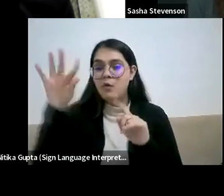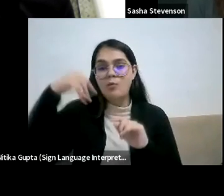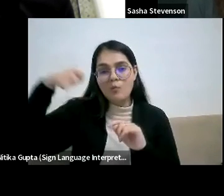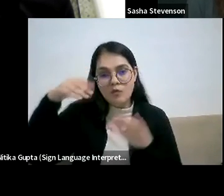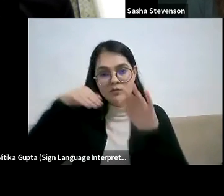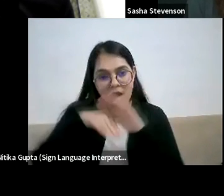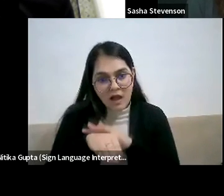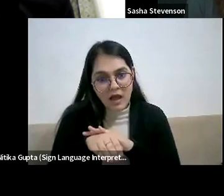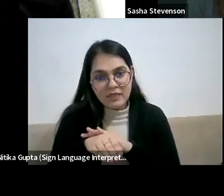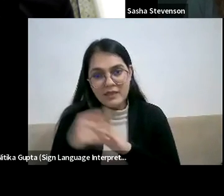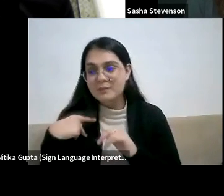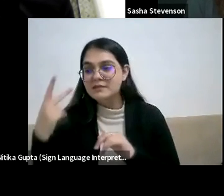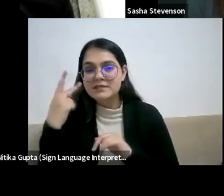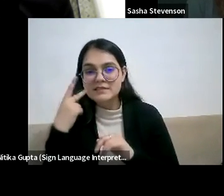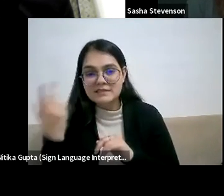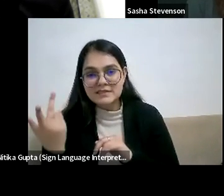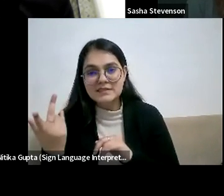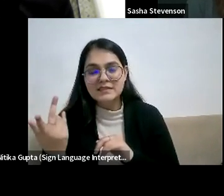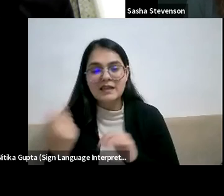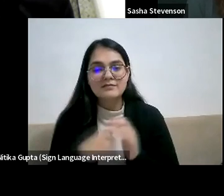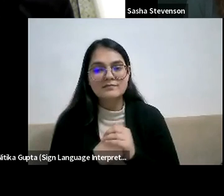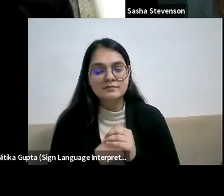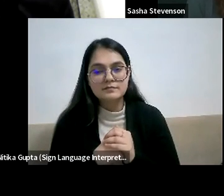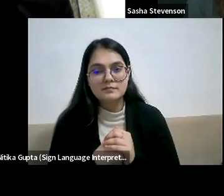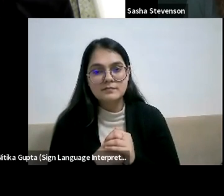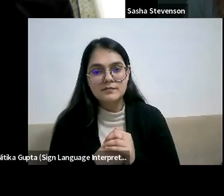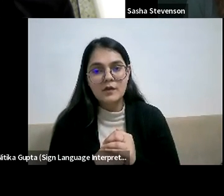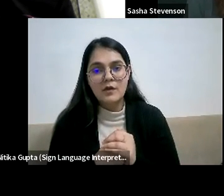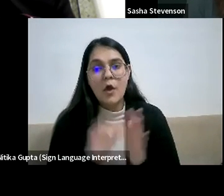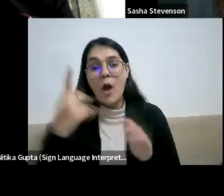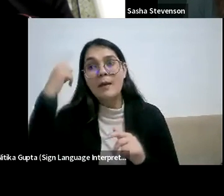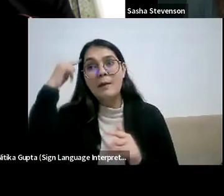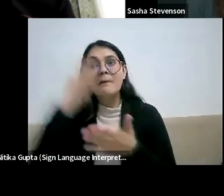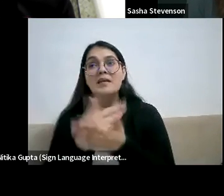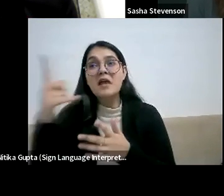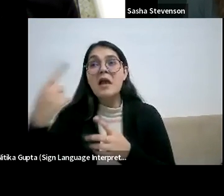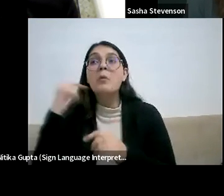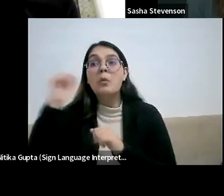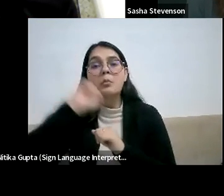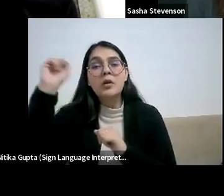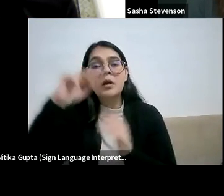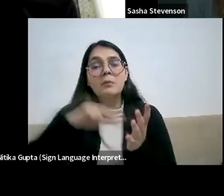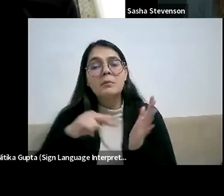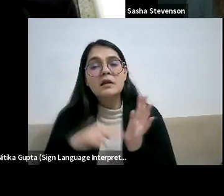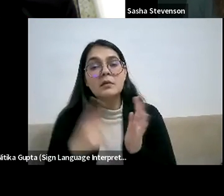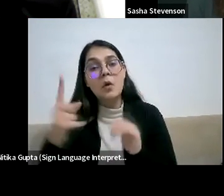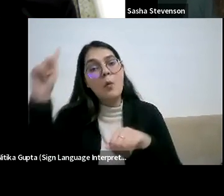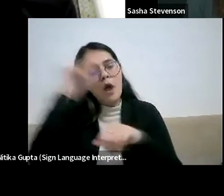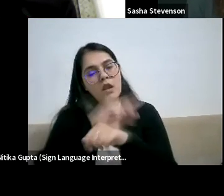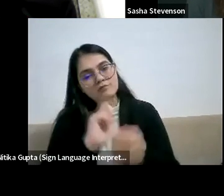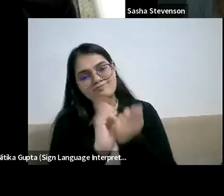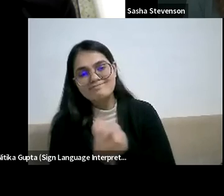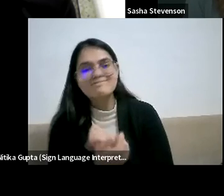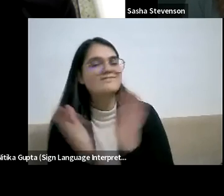we are asked to see, and we are given to believe that overnight you will have changes